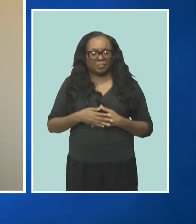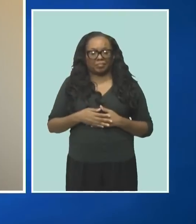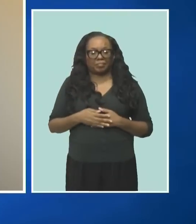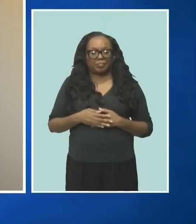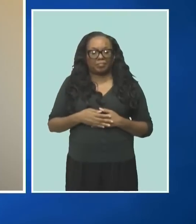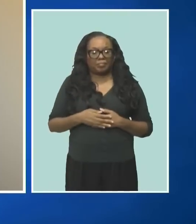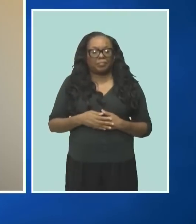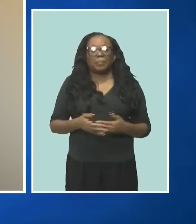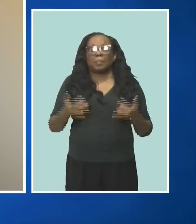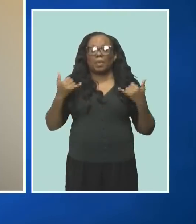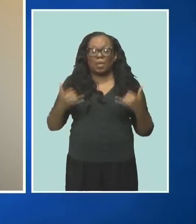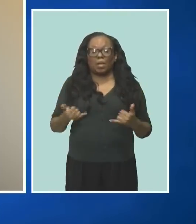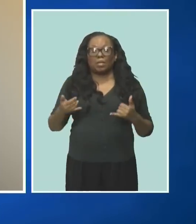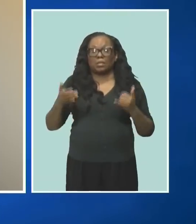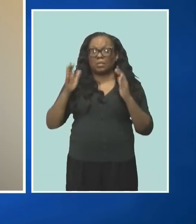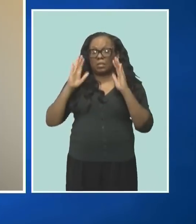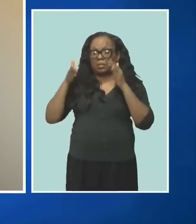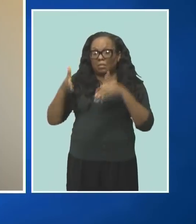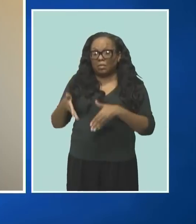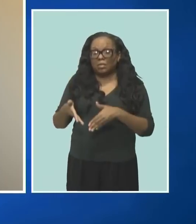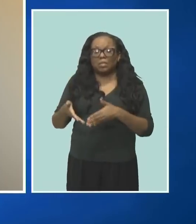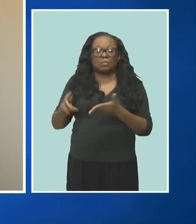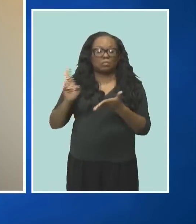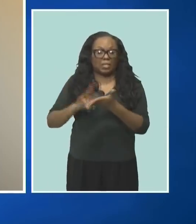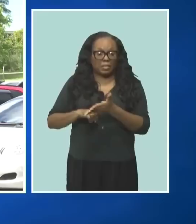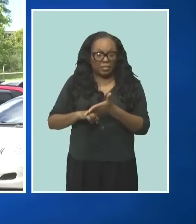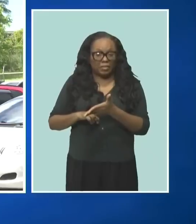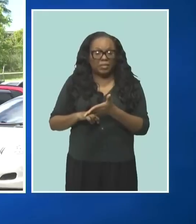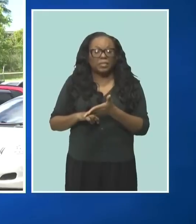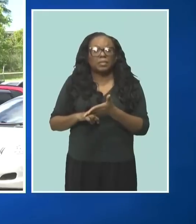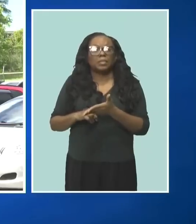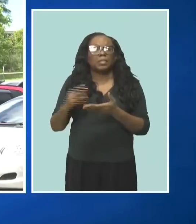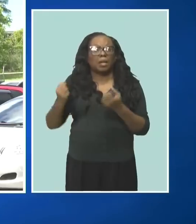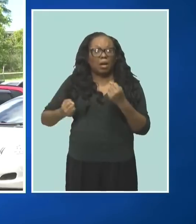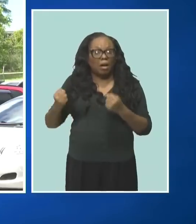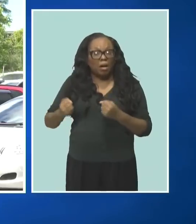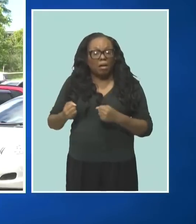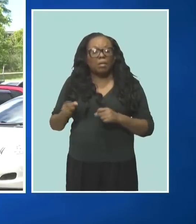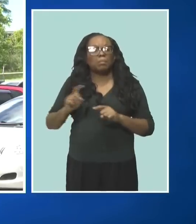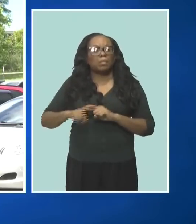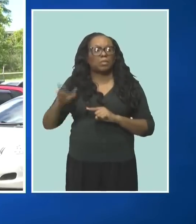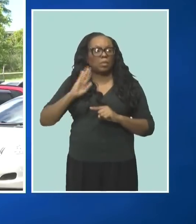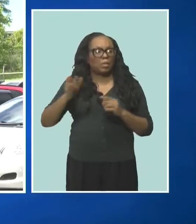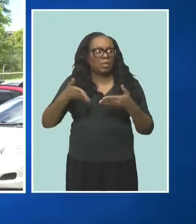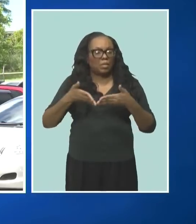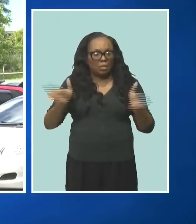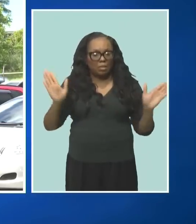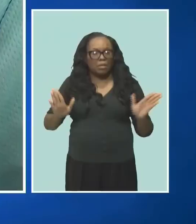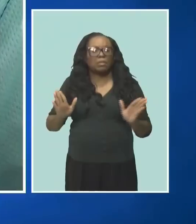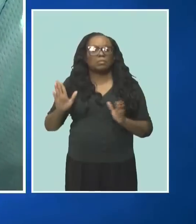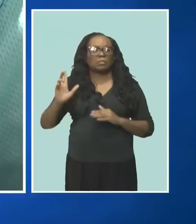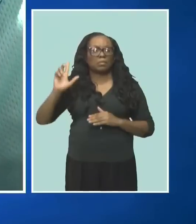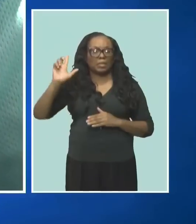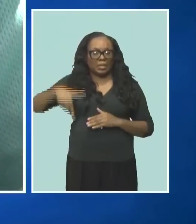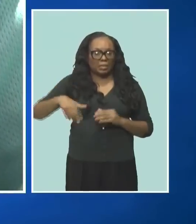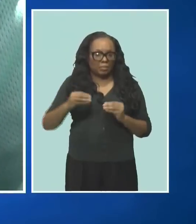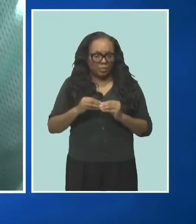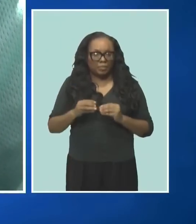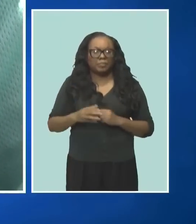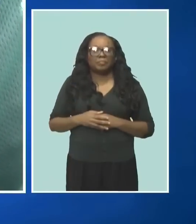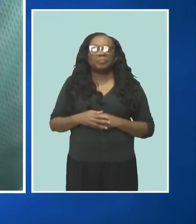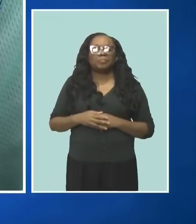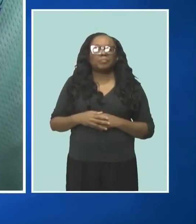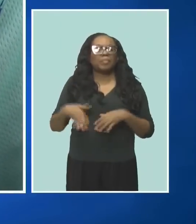for now, we are just focusing on the registration, but in the future, we are going to expand in a lot of different ways. Mr. Henry outlines some of